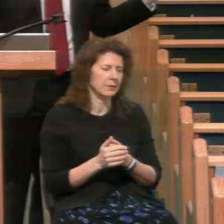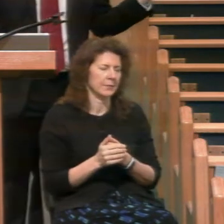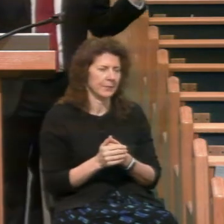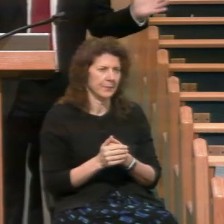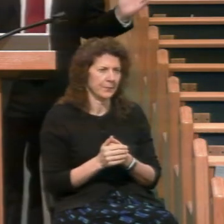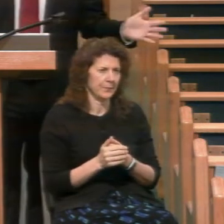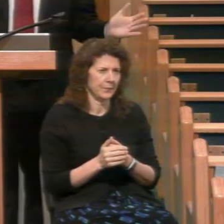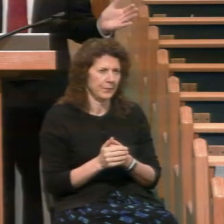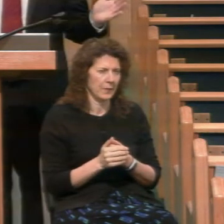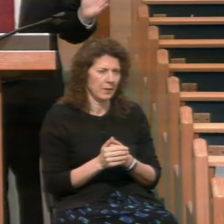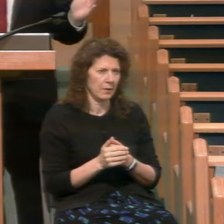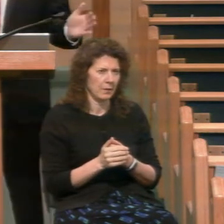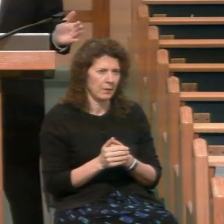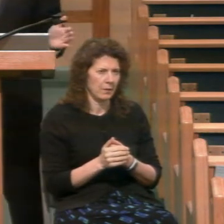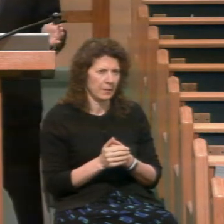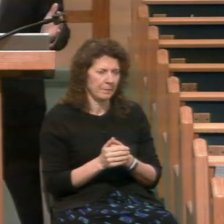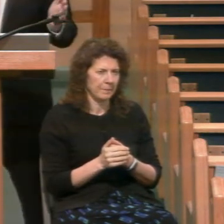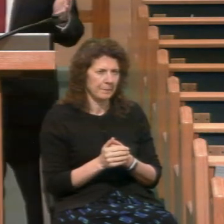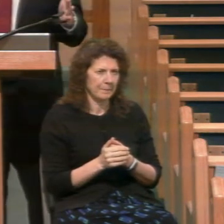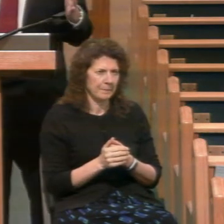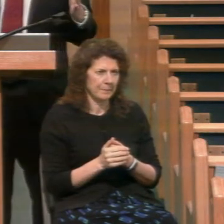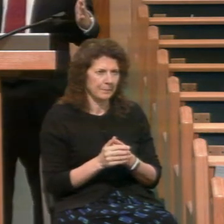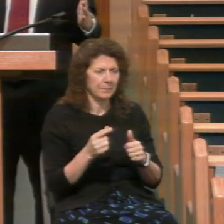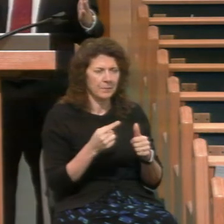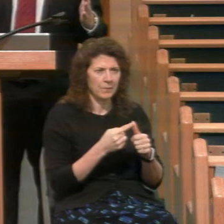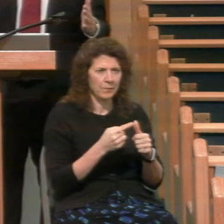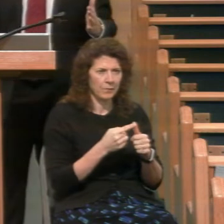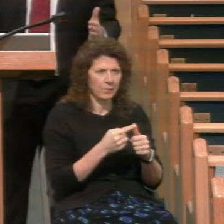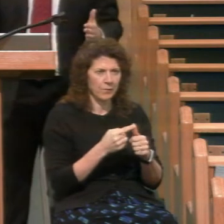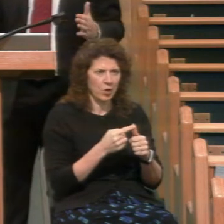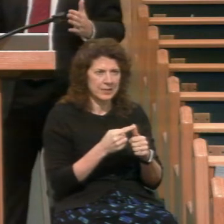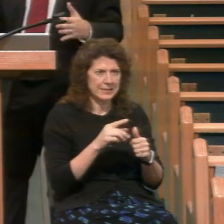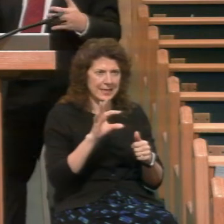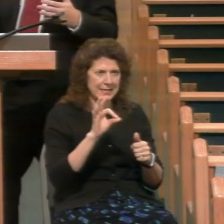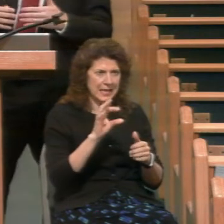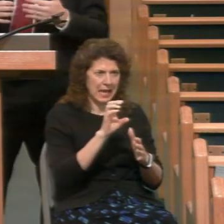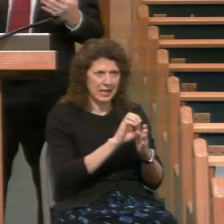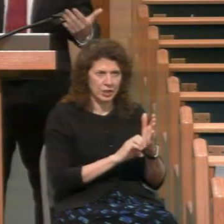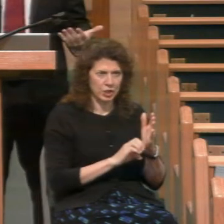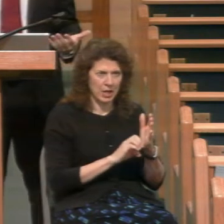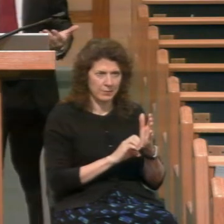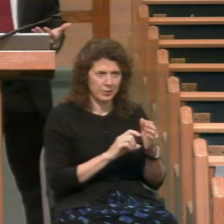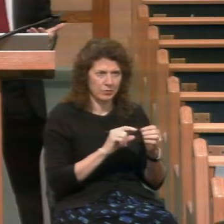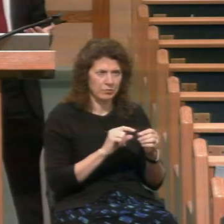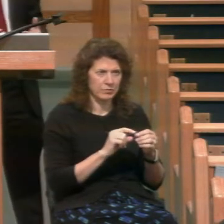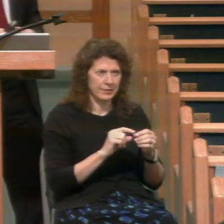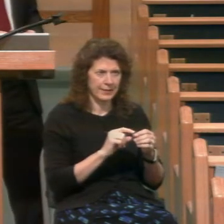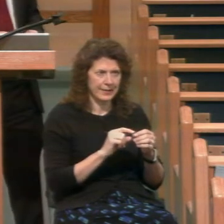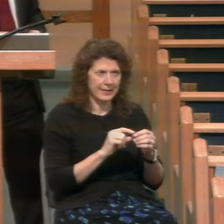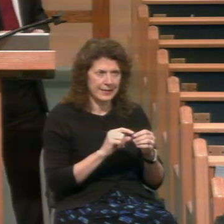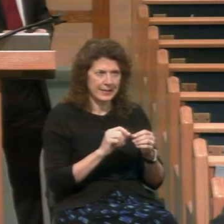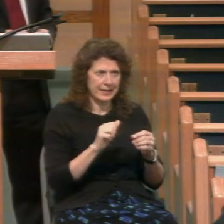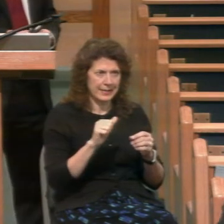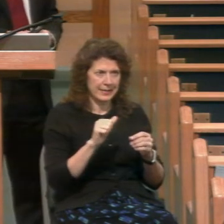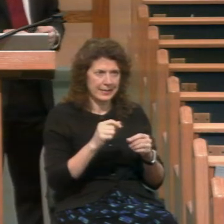a much broader time period. The first essentially 9 chapters are the genealogies of